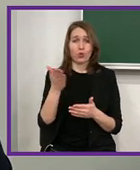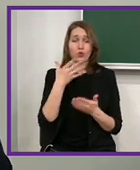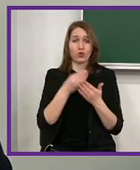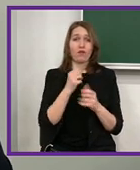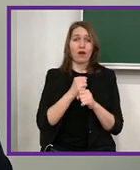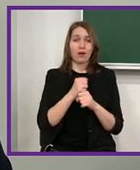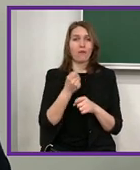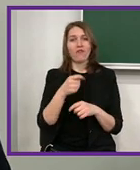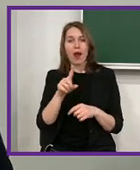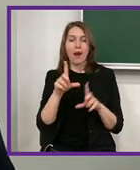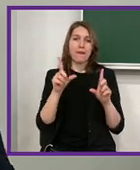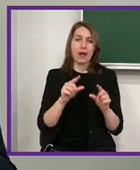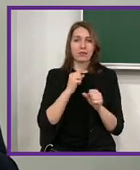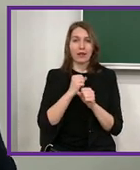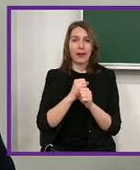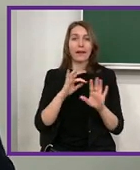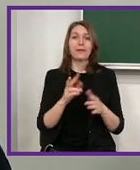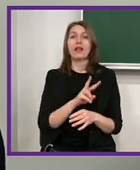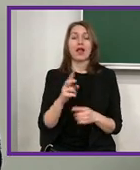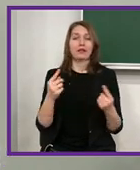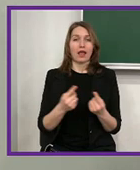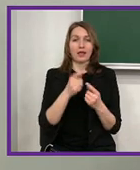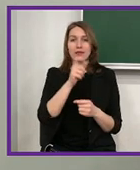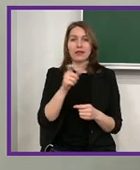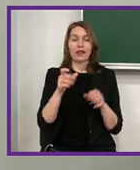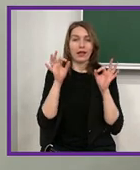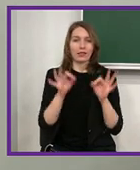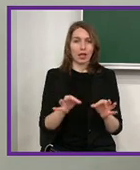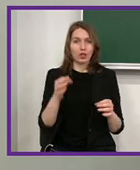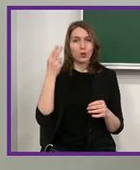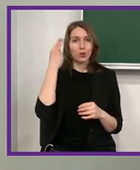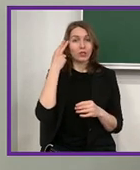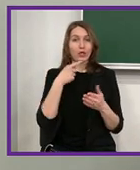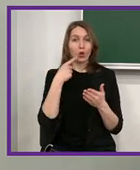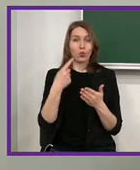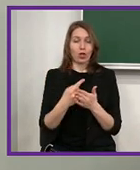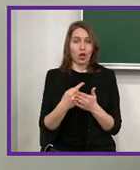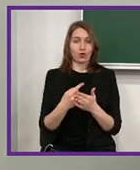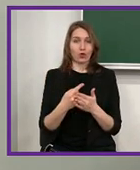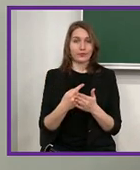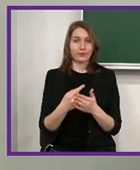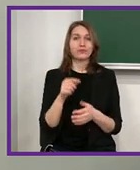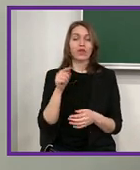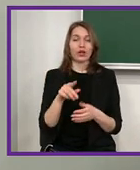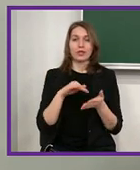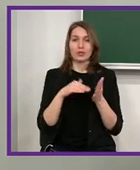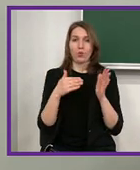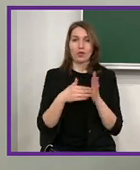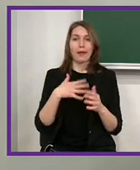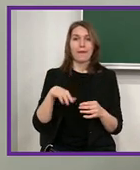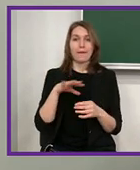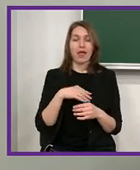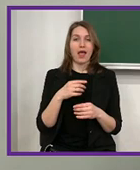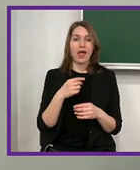process that is envisaged under the UNGPs is that it is singularly focused on risks to rights holders. And that requires, I think, sometimes